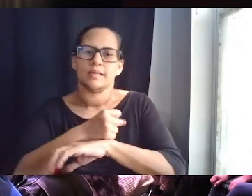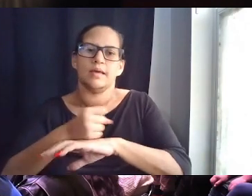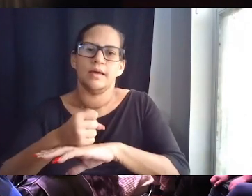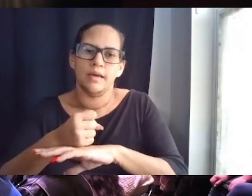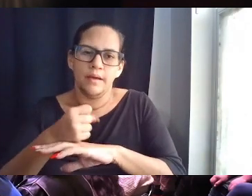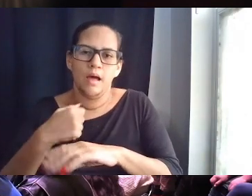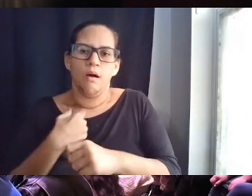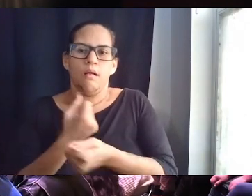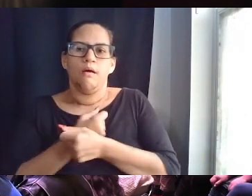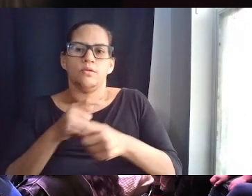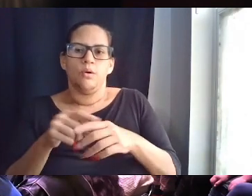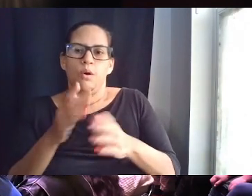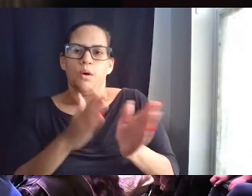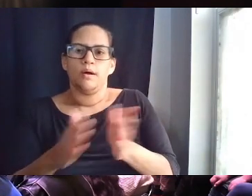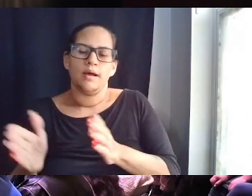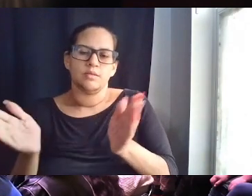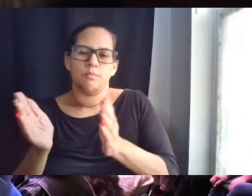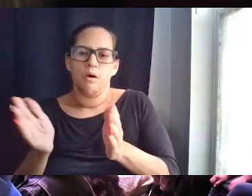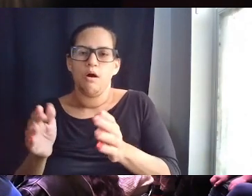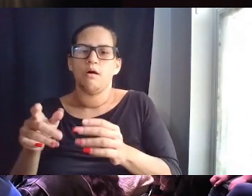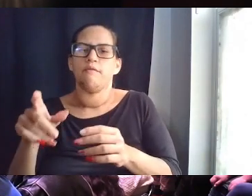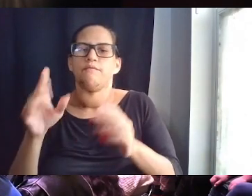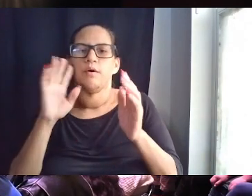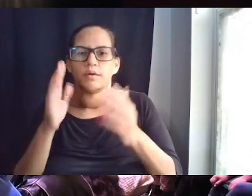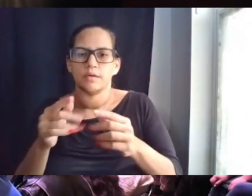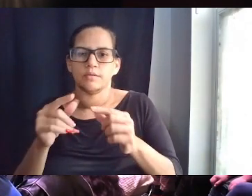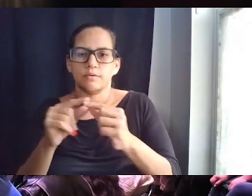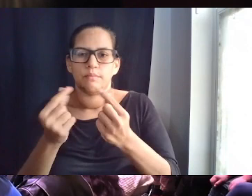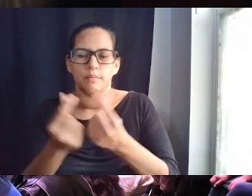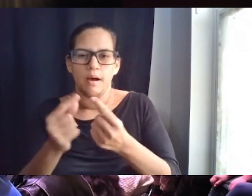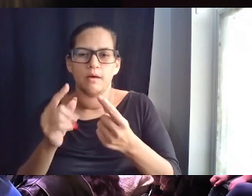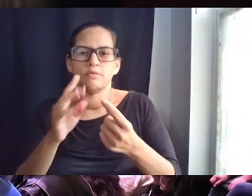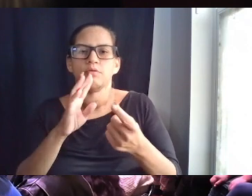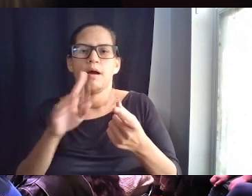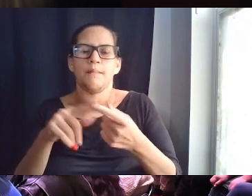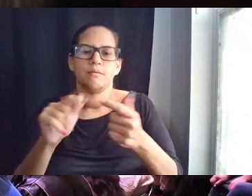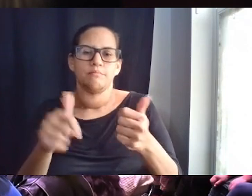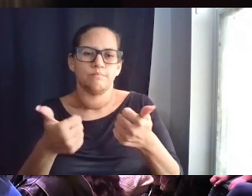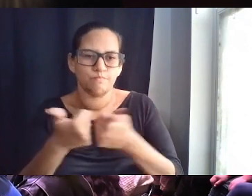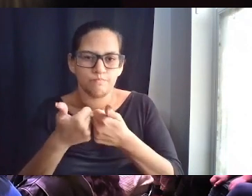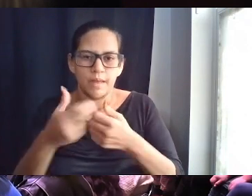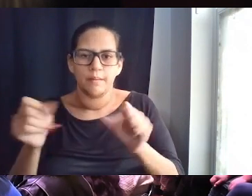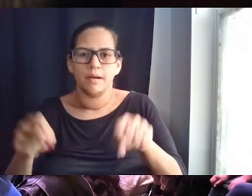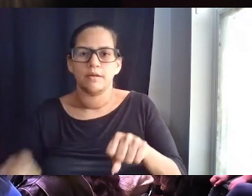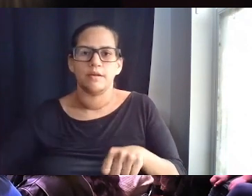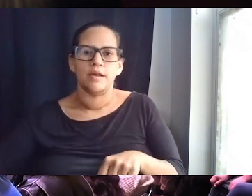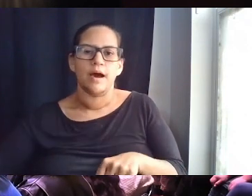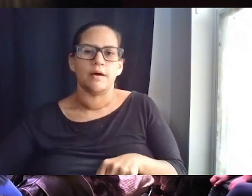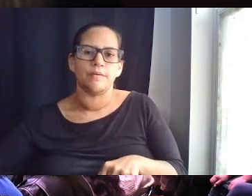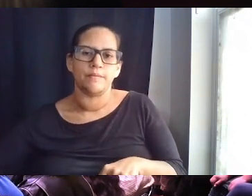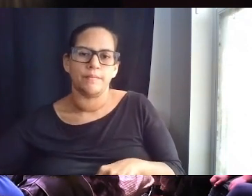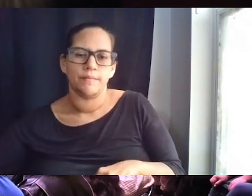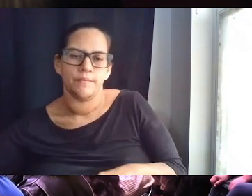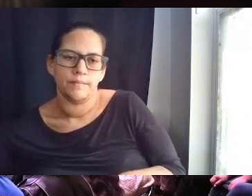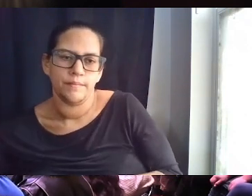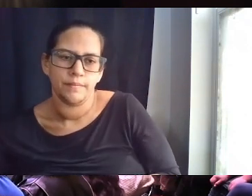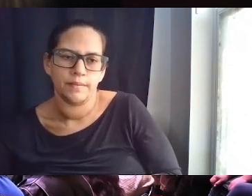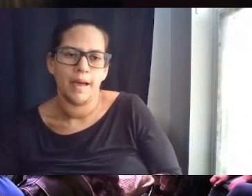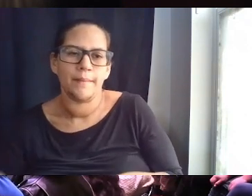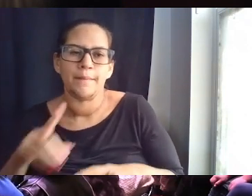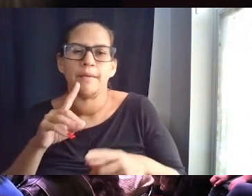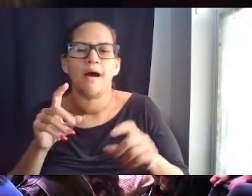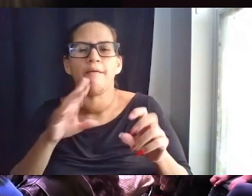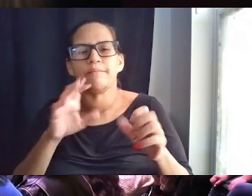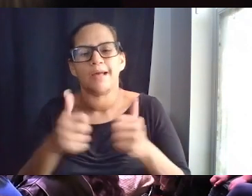a calzón quitado about the challenges and possibilities of being us in the US. We will